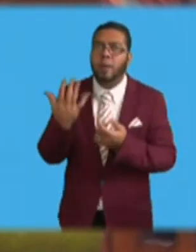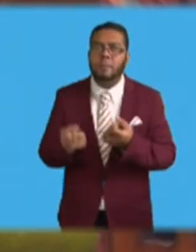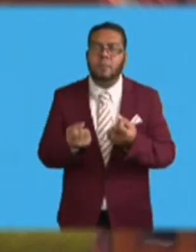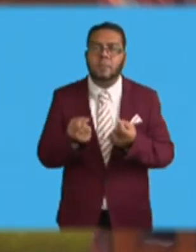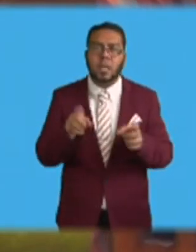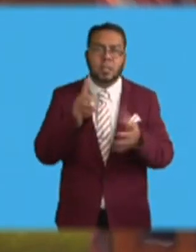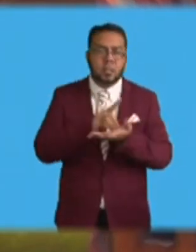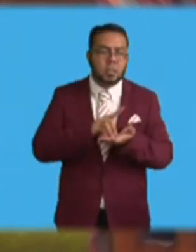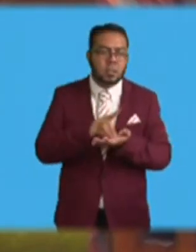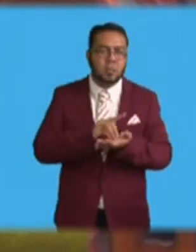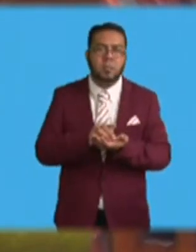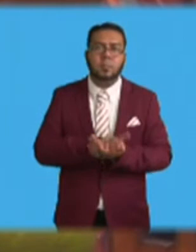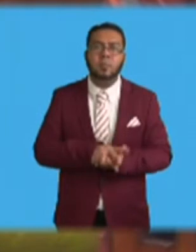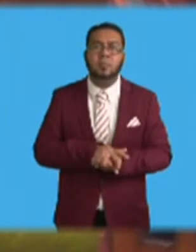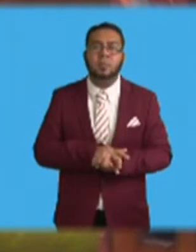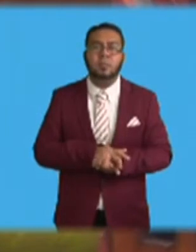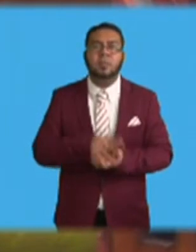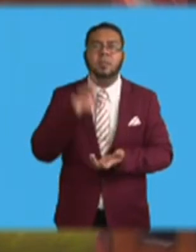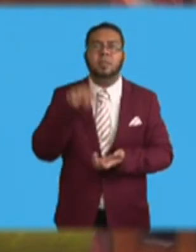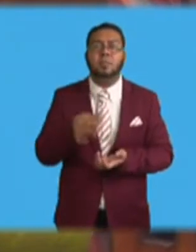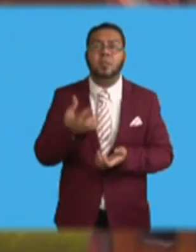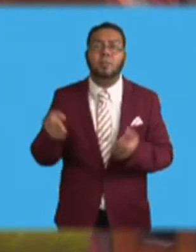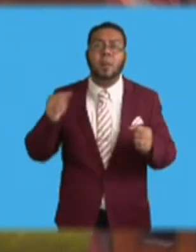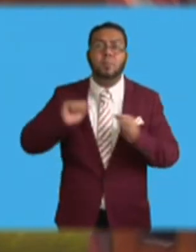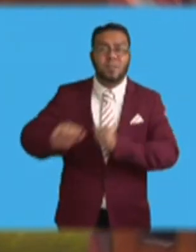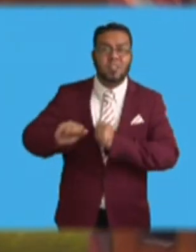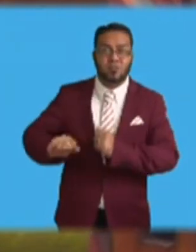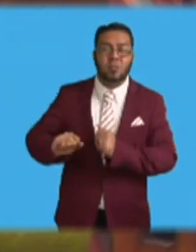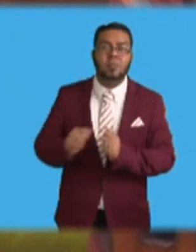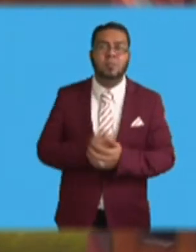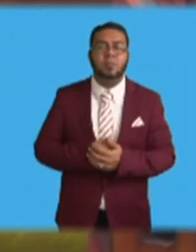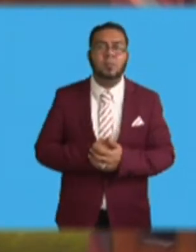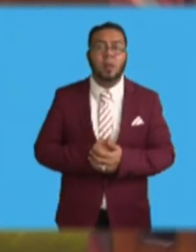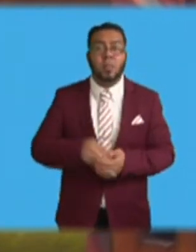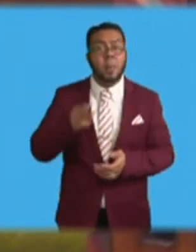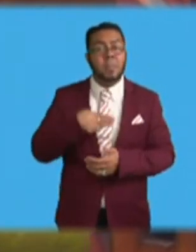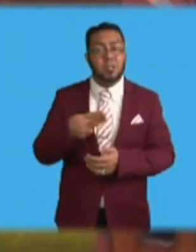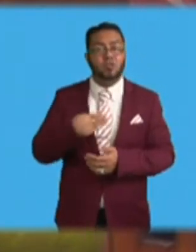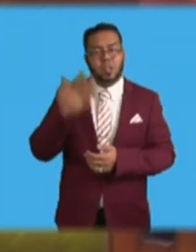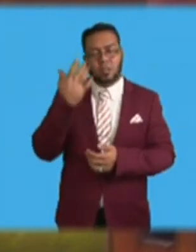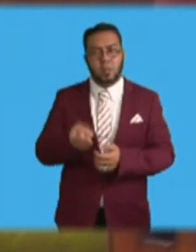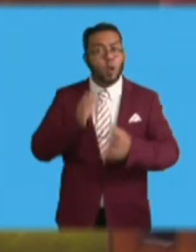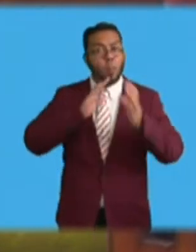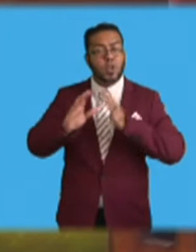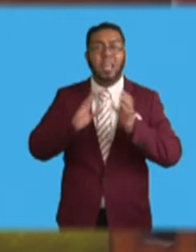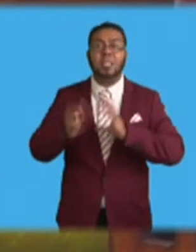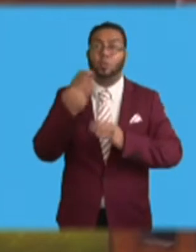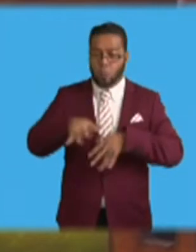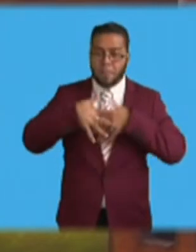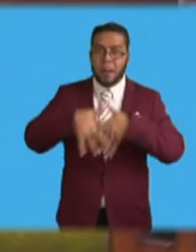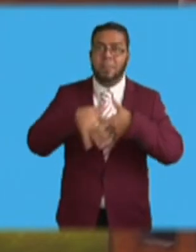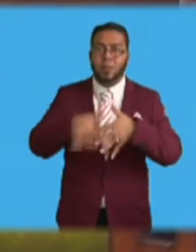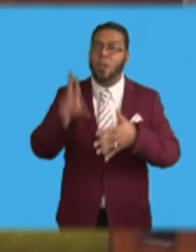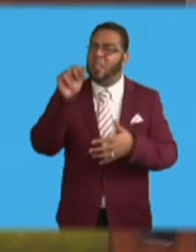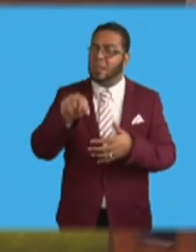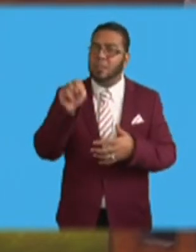and subdivisions. In terms of prevention strategies, Madam Speaker, the Ministry has been communicating to the public on the need